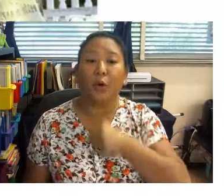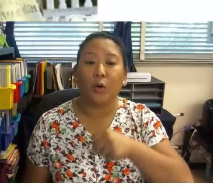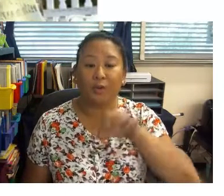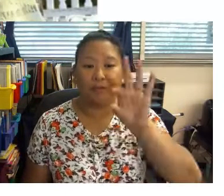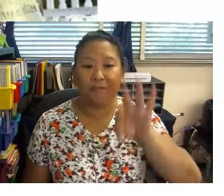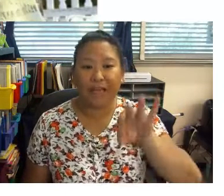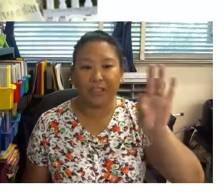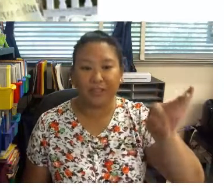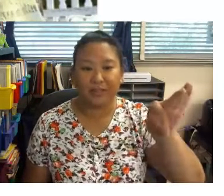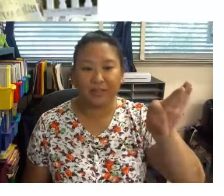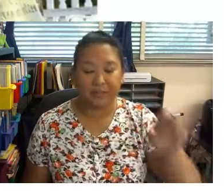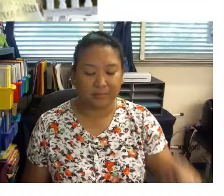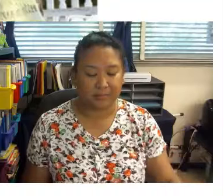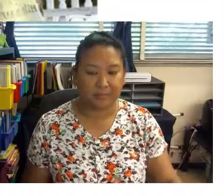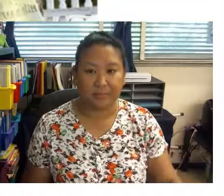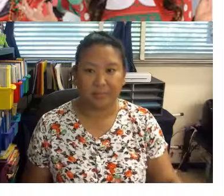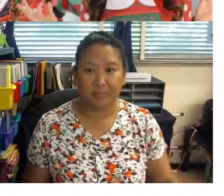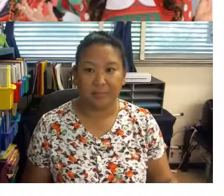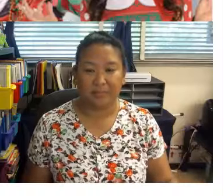It's old-fashioned.